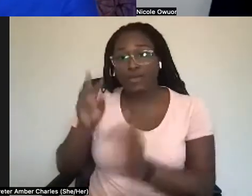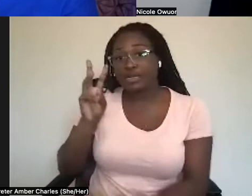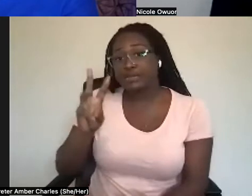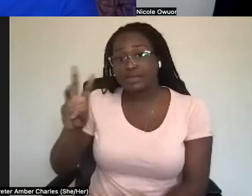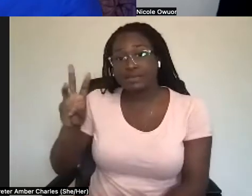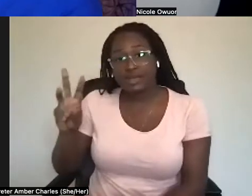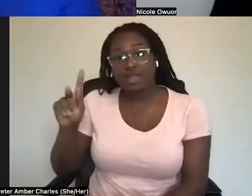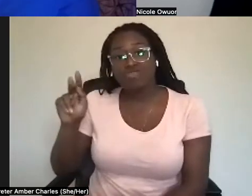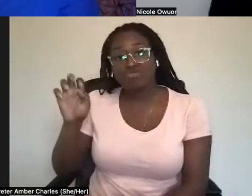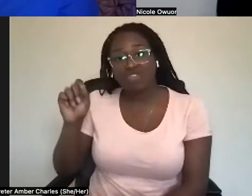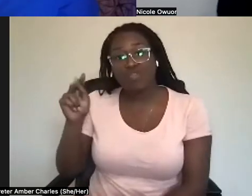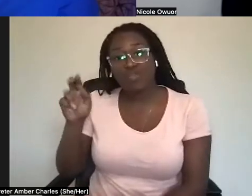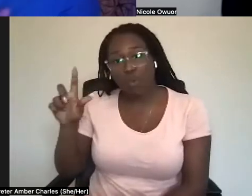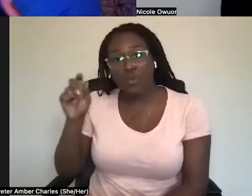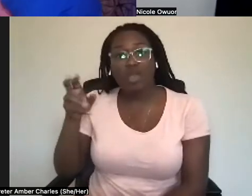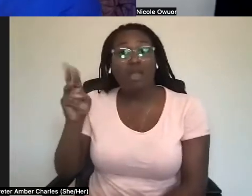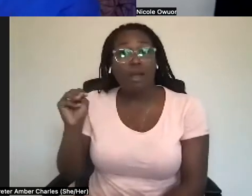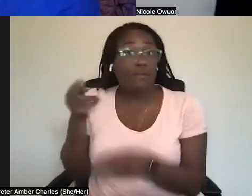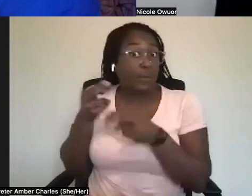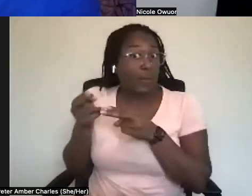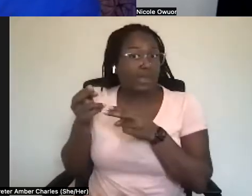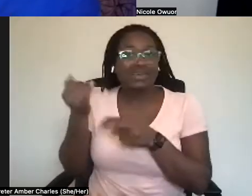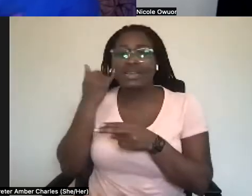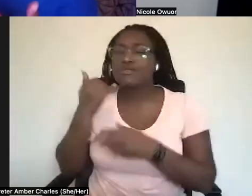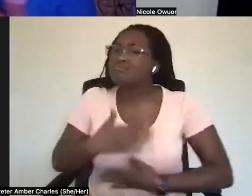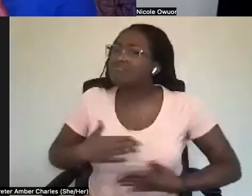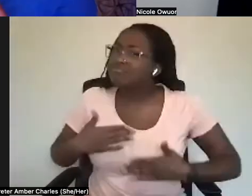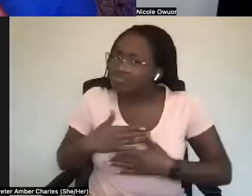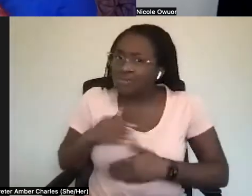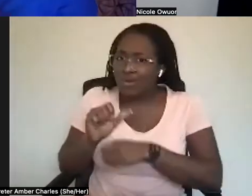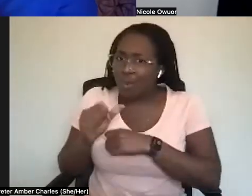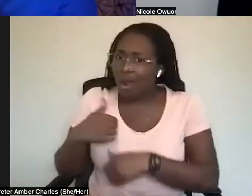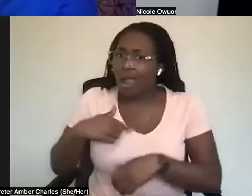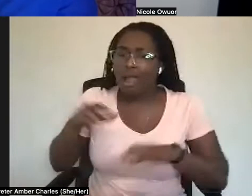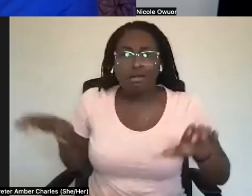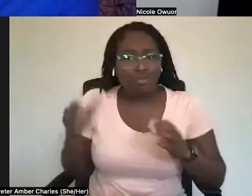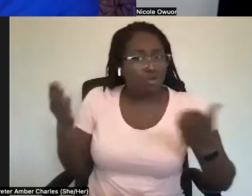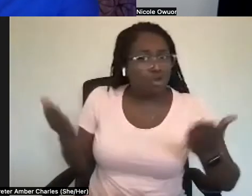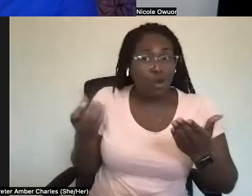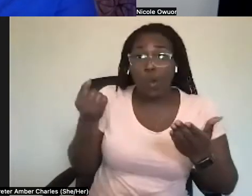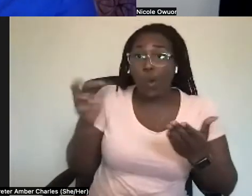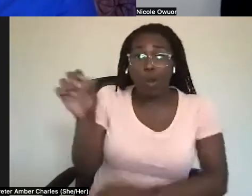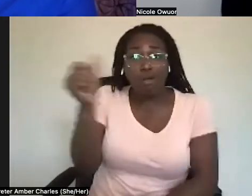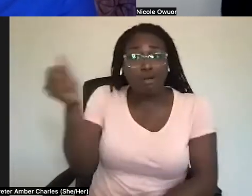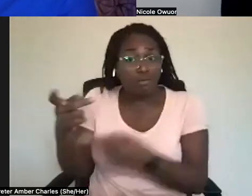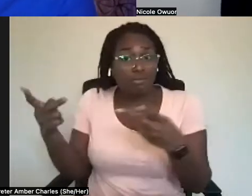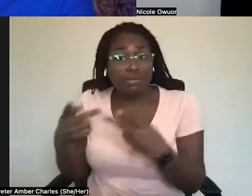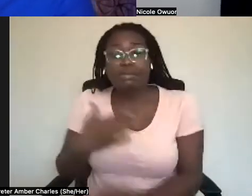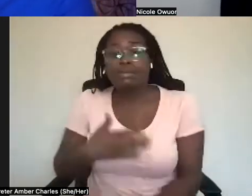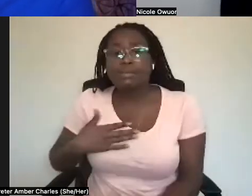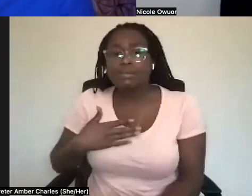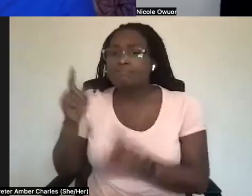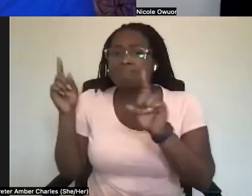www.katrinastroll.com. Real quick, if you appreciate the work that I do here or elsewhere, please visit the Support the